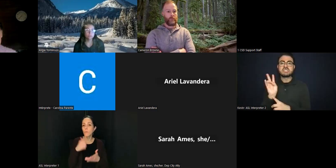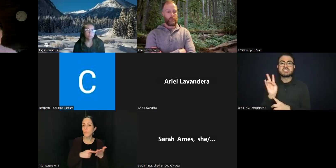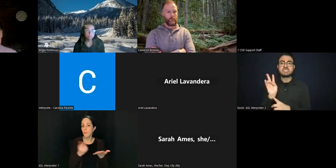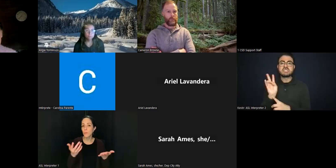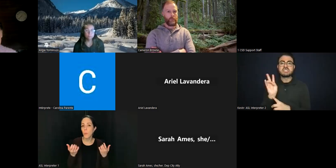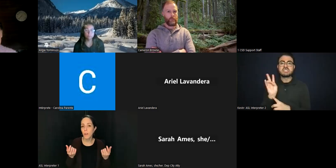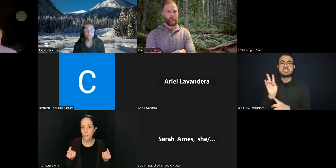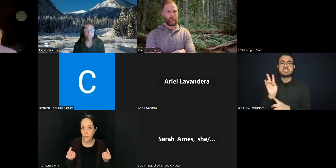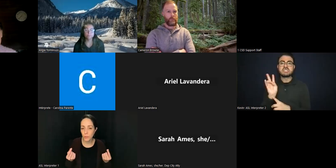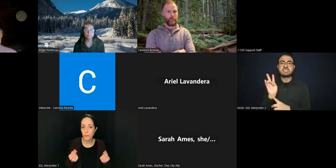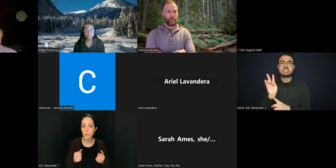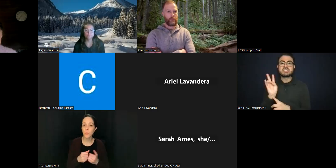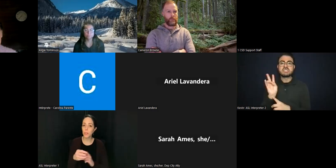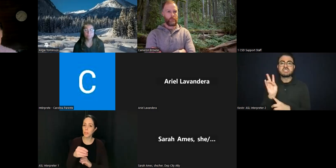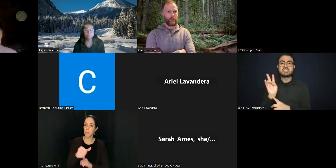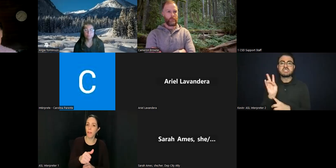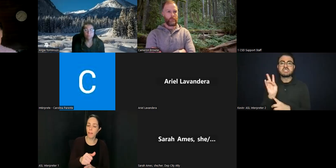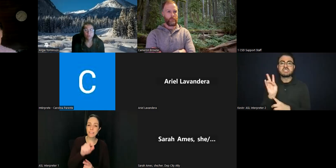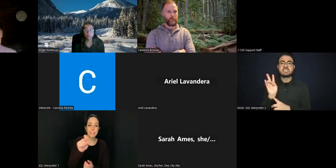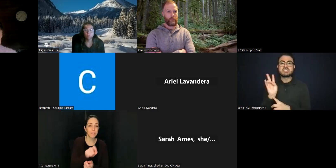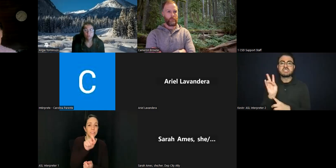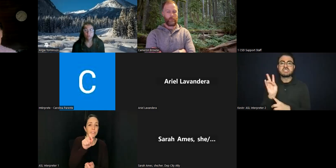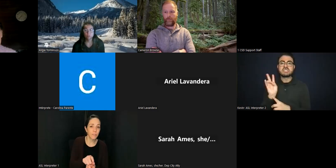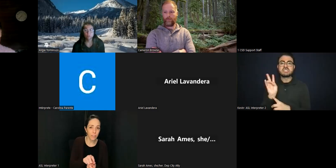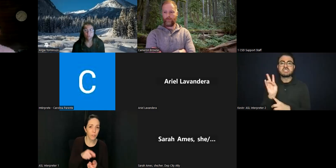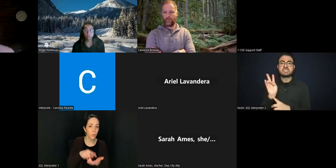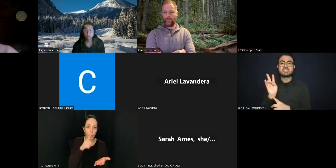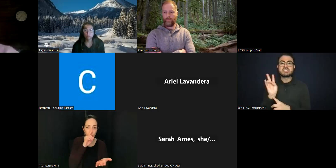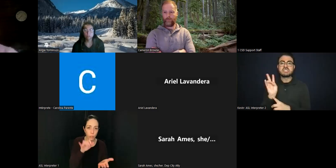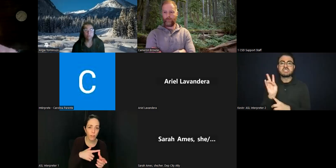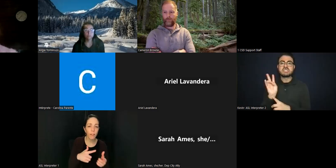context, and then kind of then offer you some advice on that.